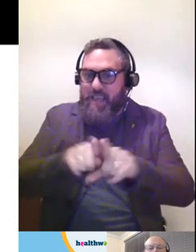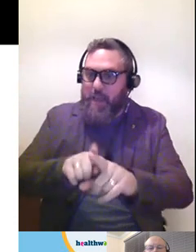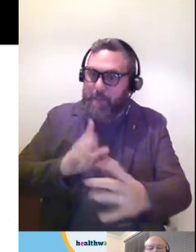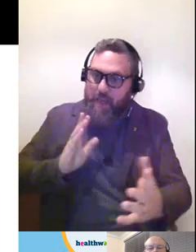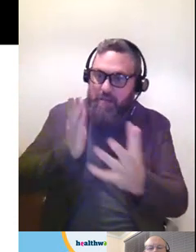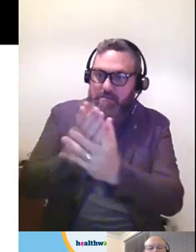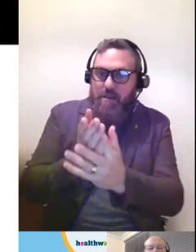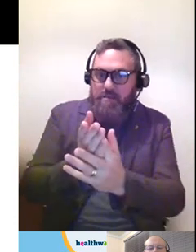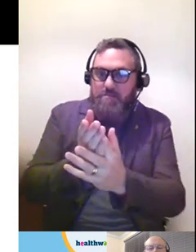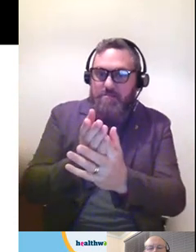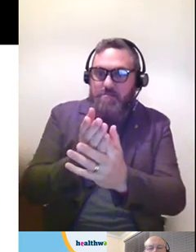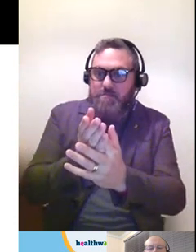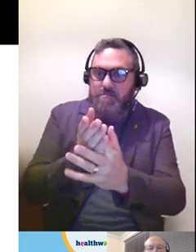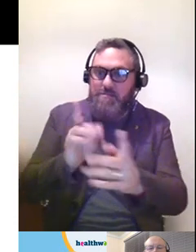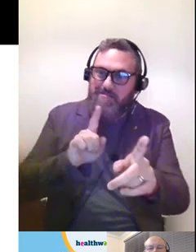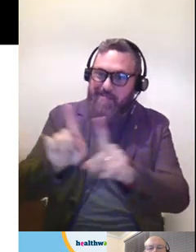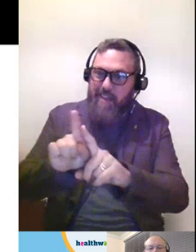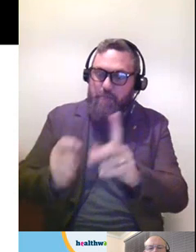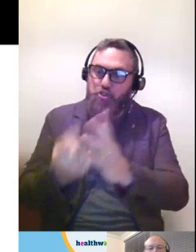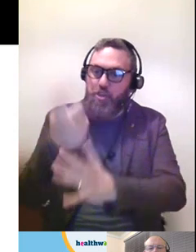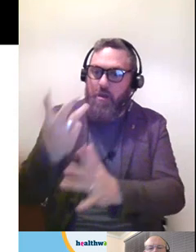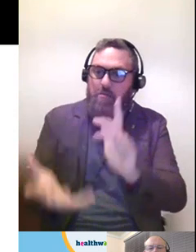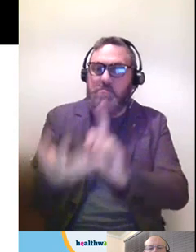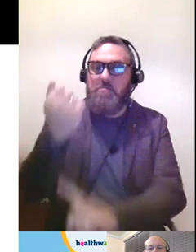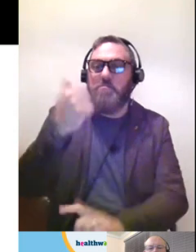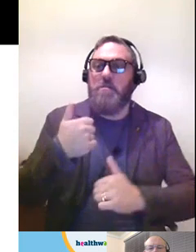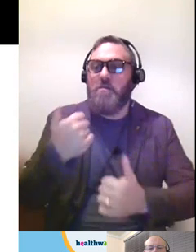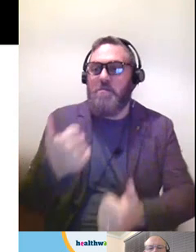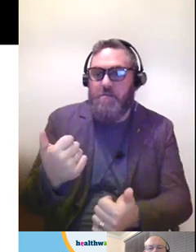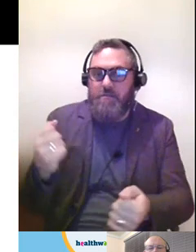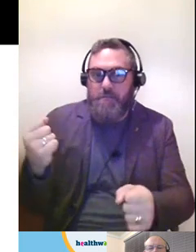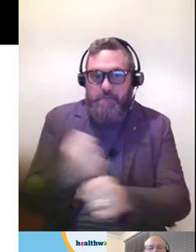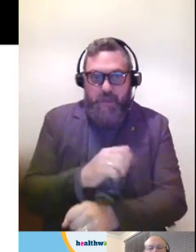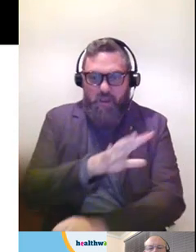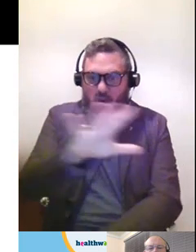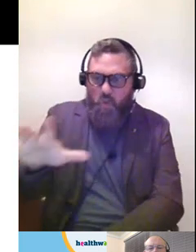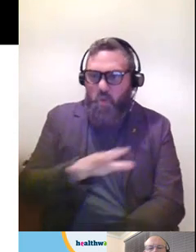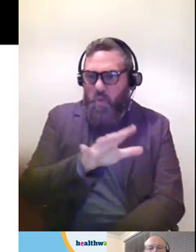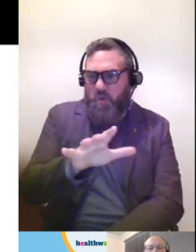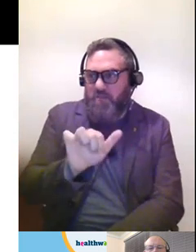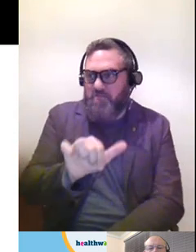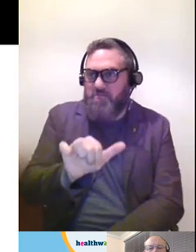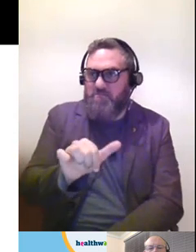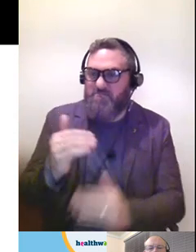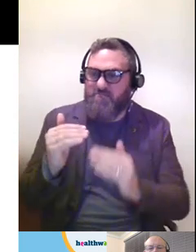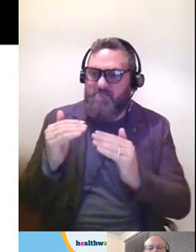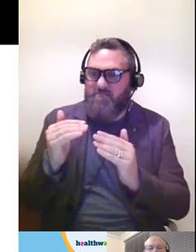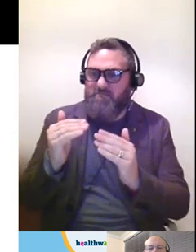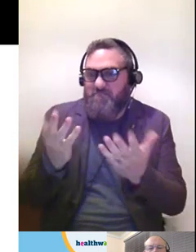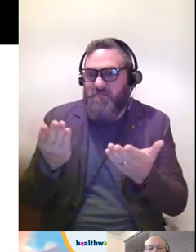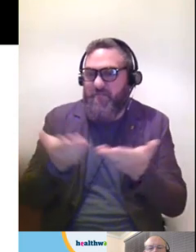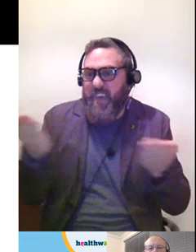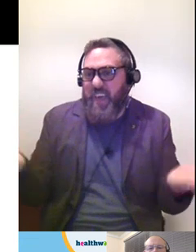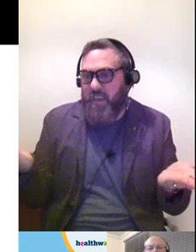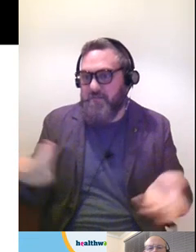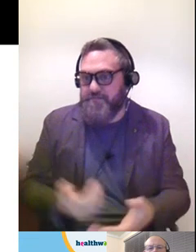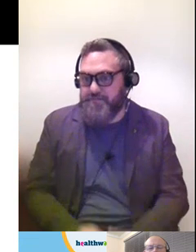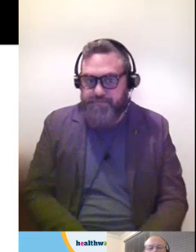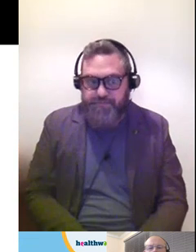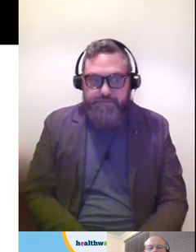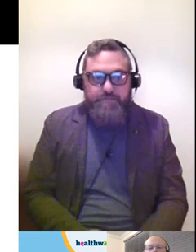that we are doing everything we can to make our health and care systems fairer.